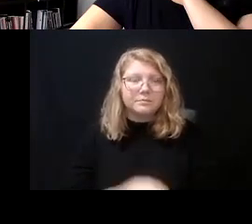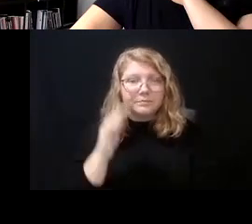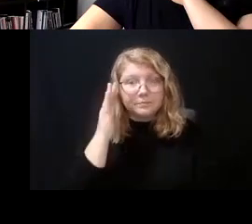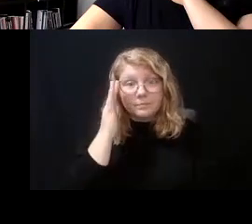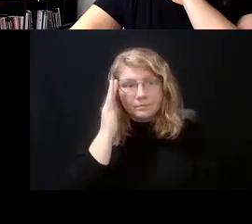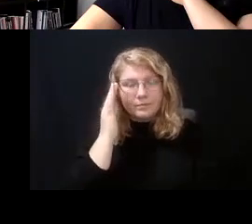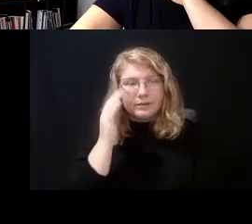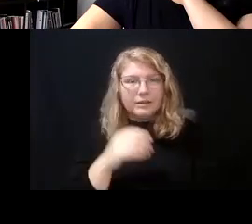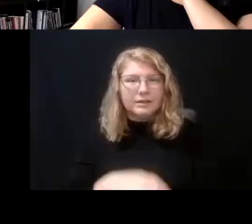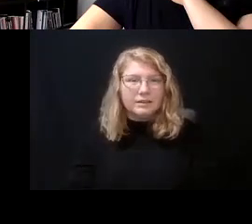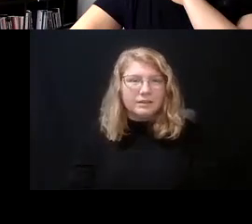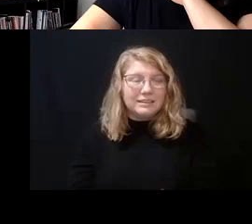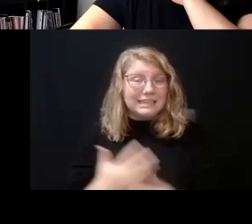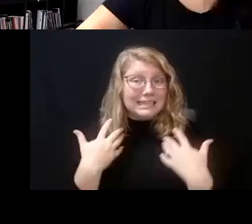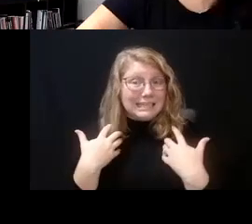And seeing Trust. healing,